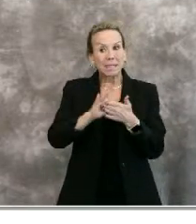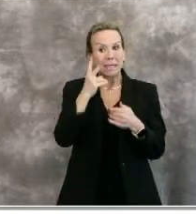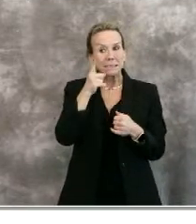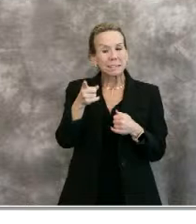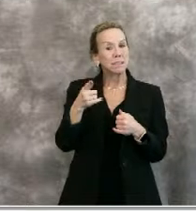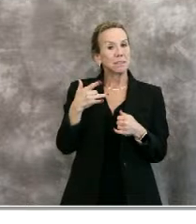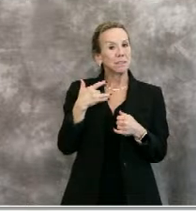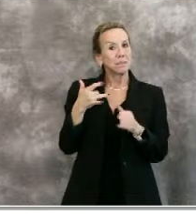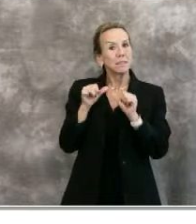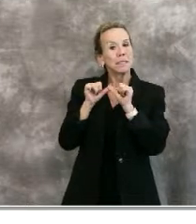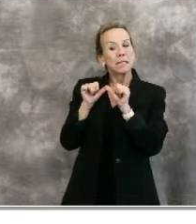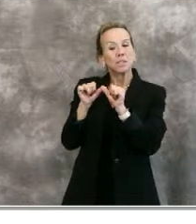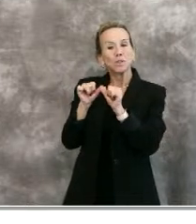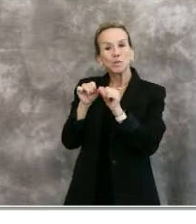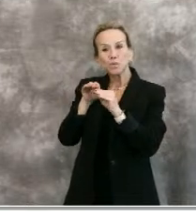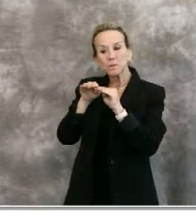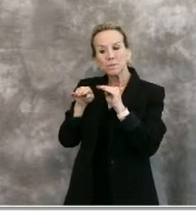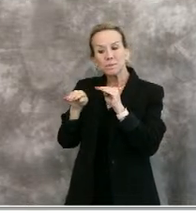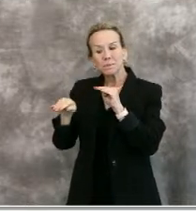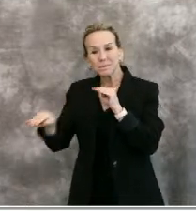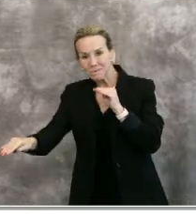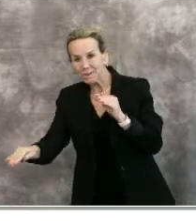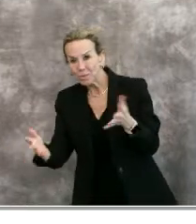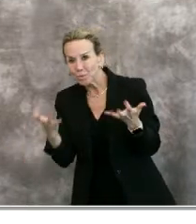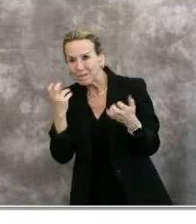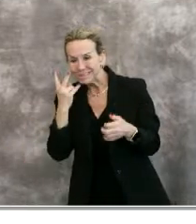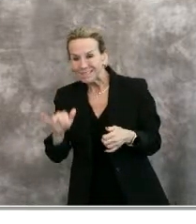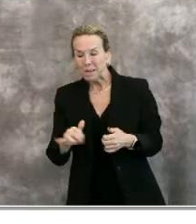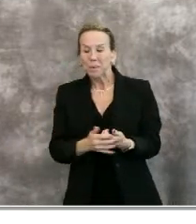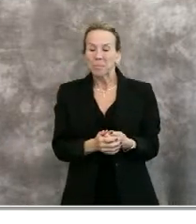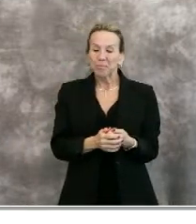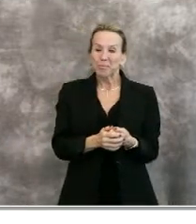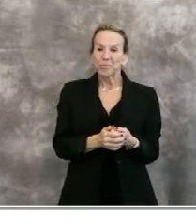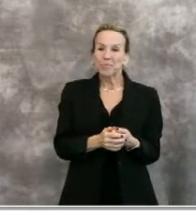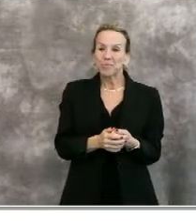that trend going down, but each day will bring